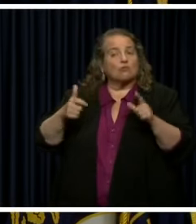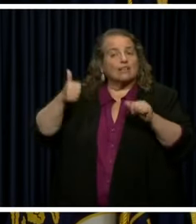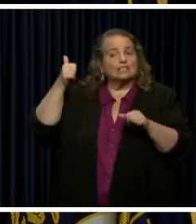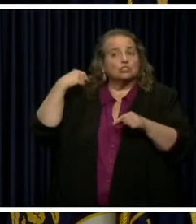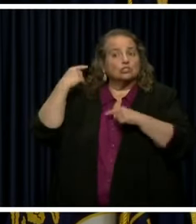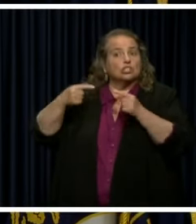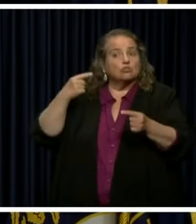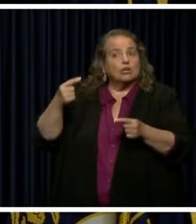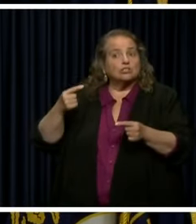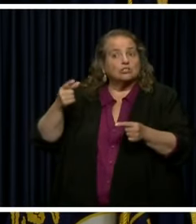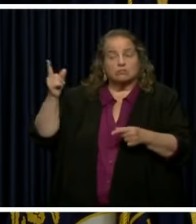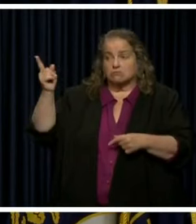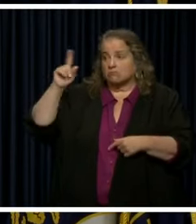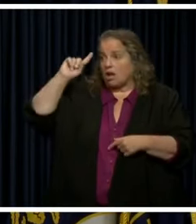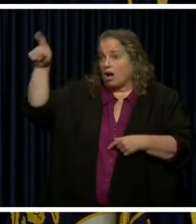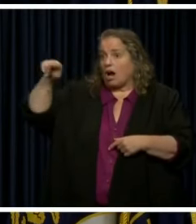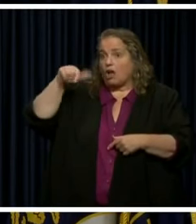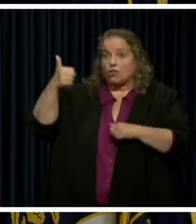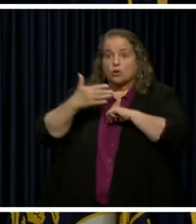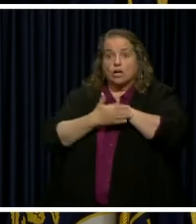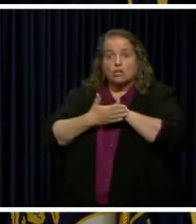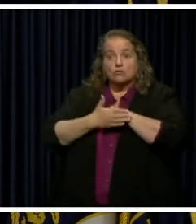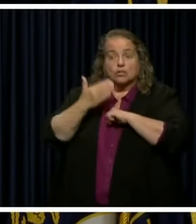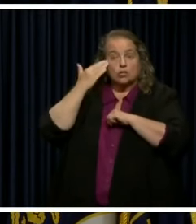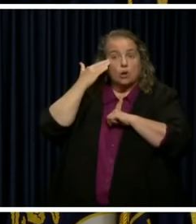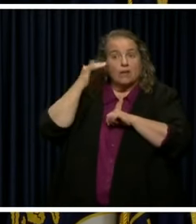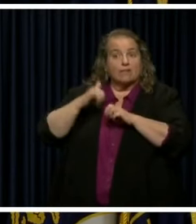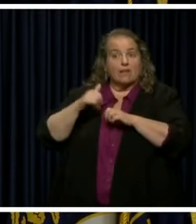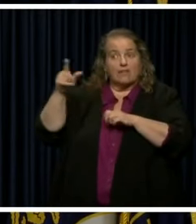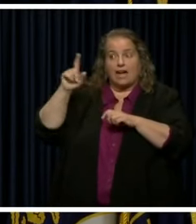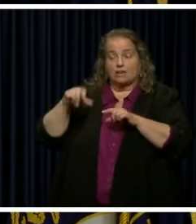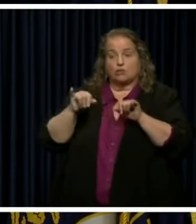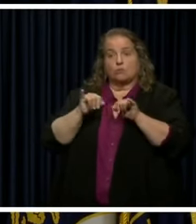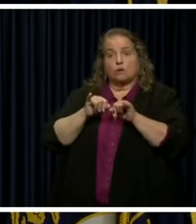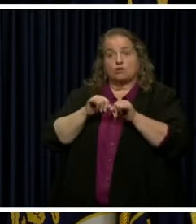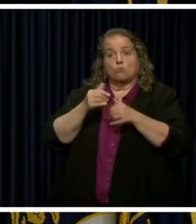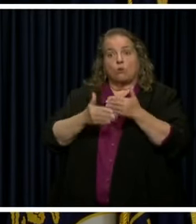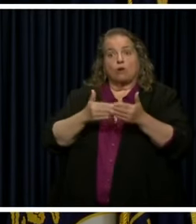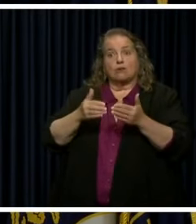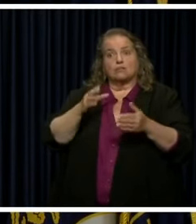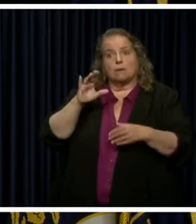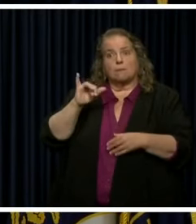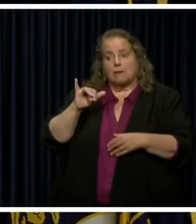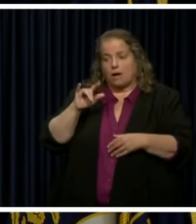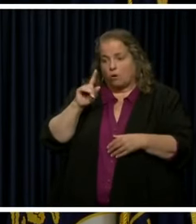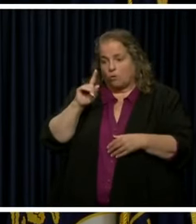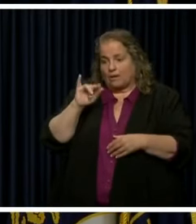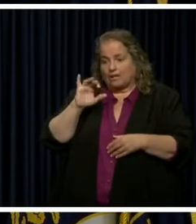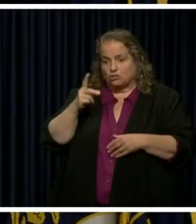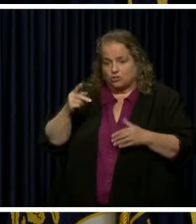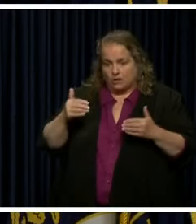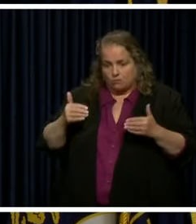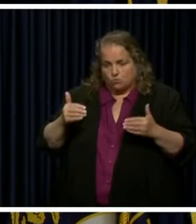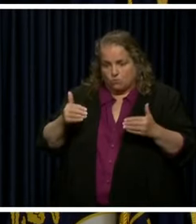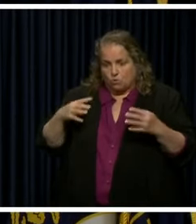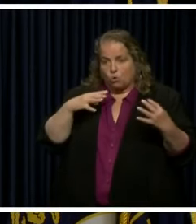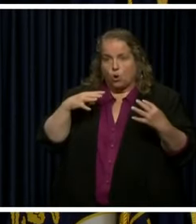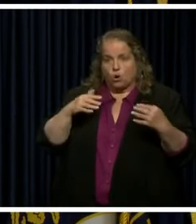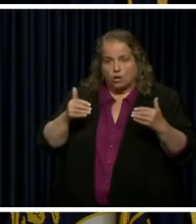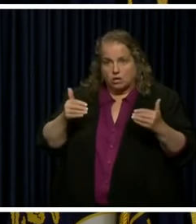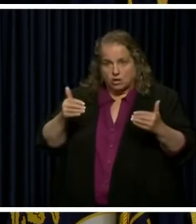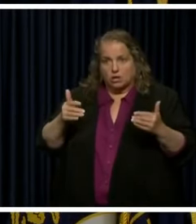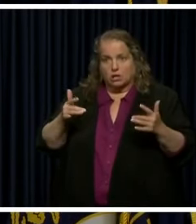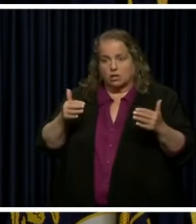were overseas, knowing that they had to measure progress by the inches that they moved forward, or